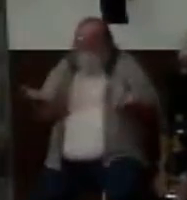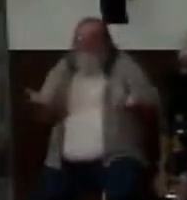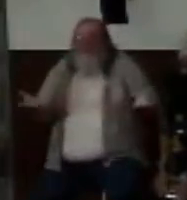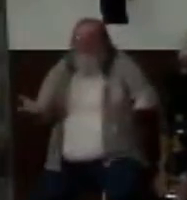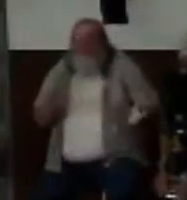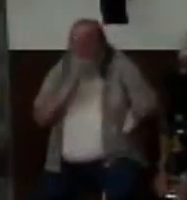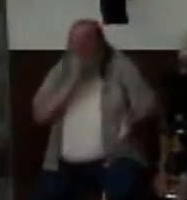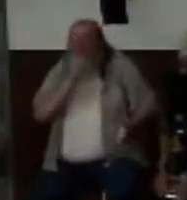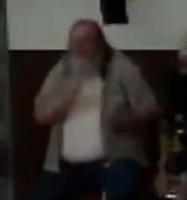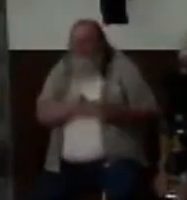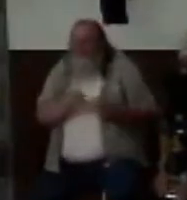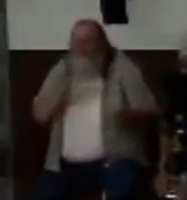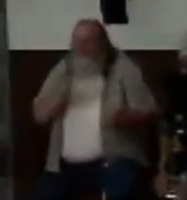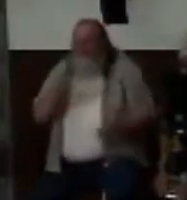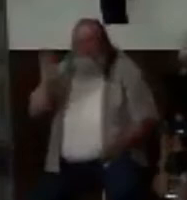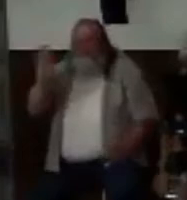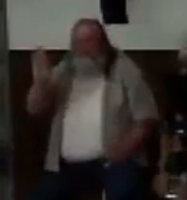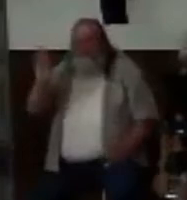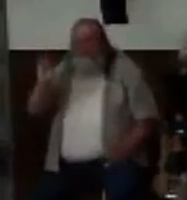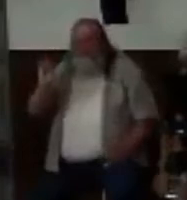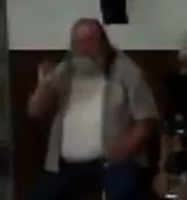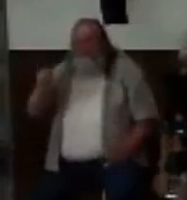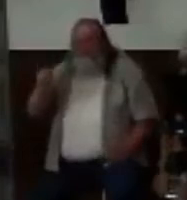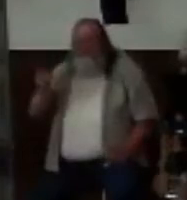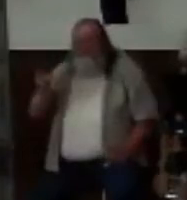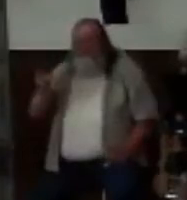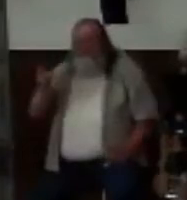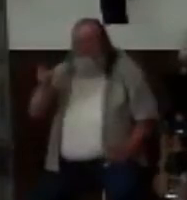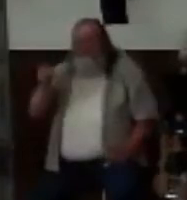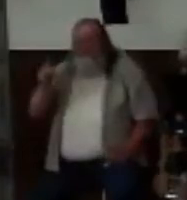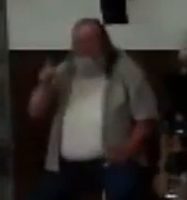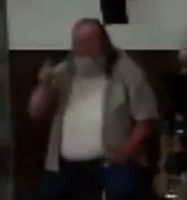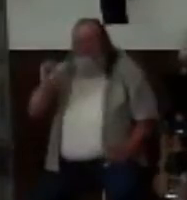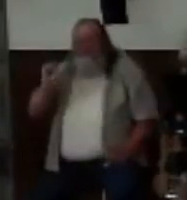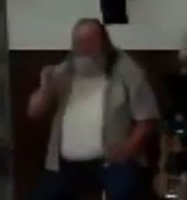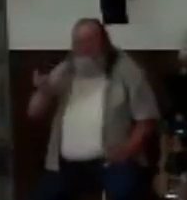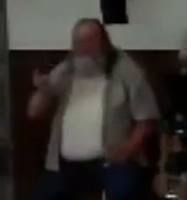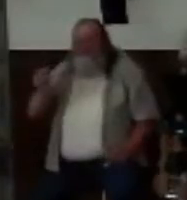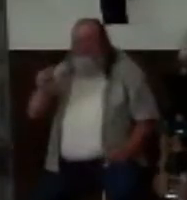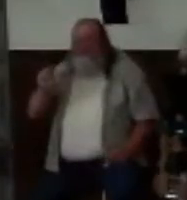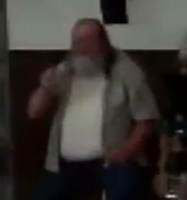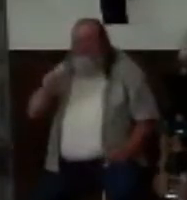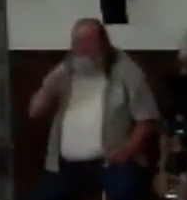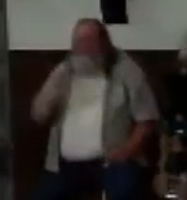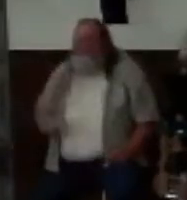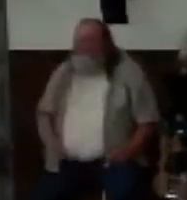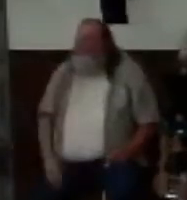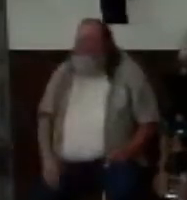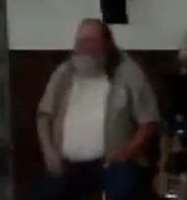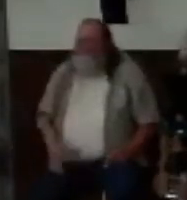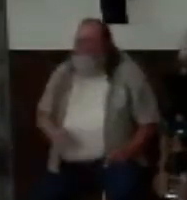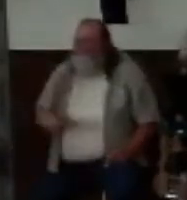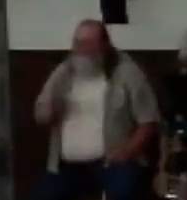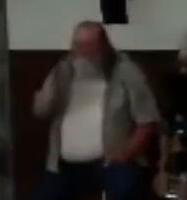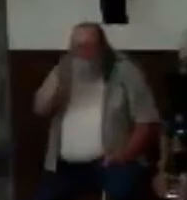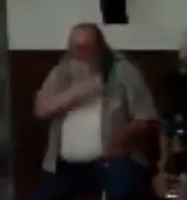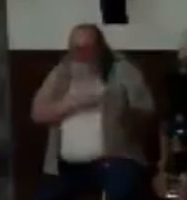So the crowd was divided about him. Some even wanted to arrest him, but no one laid a hand on